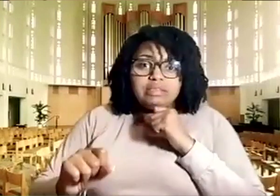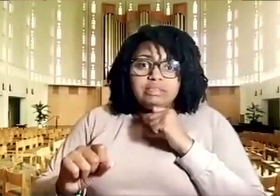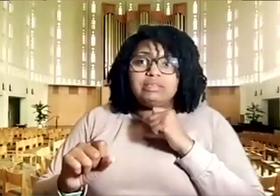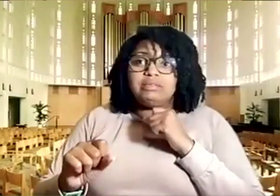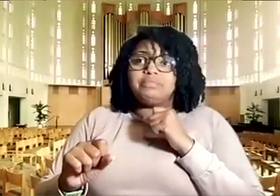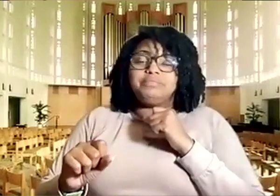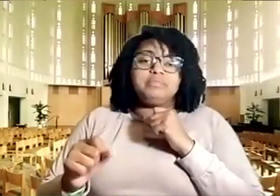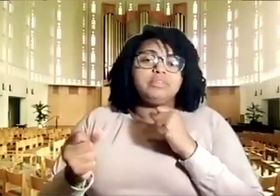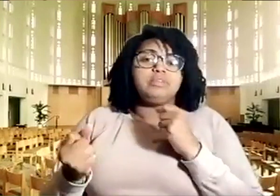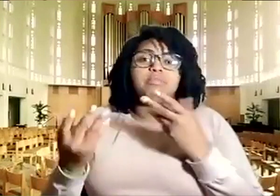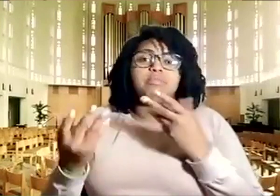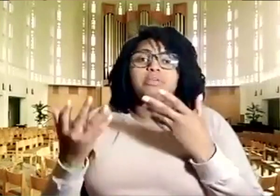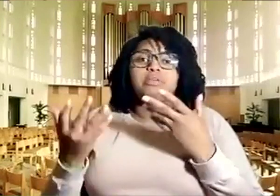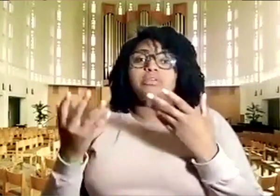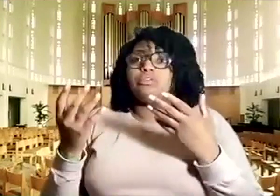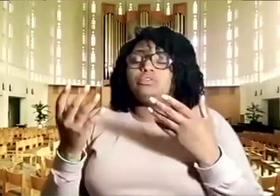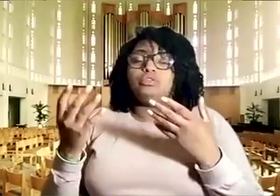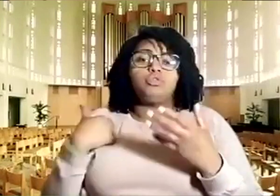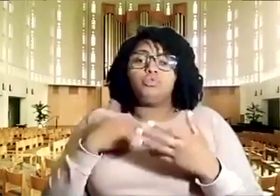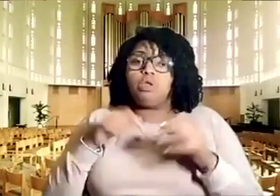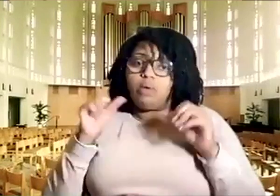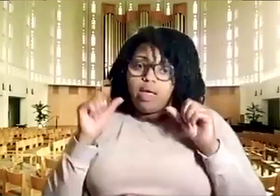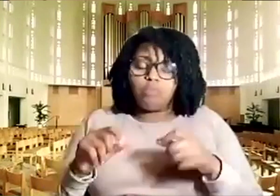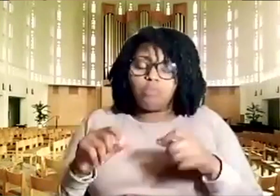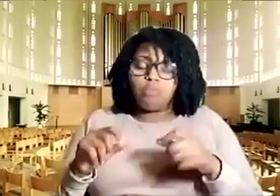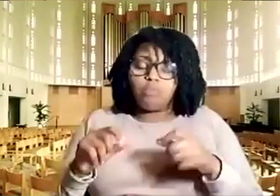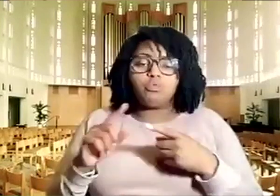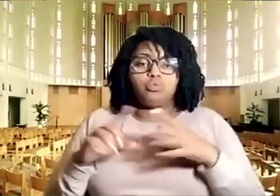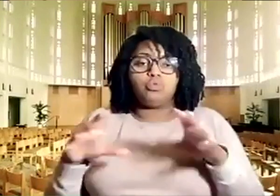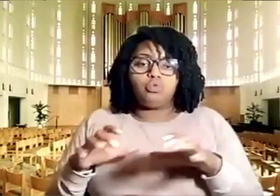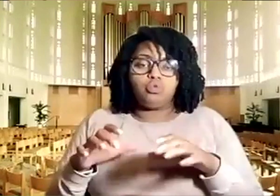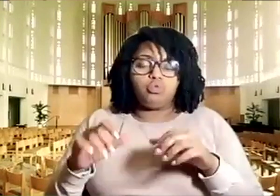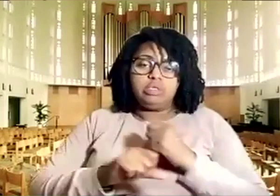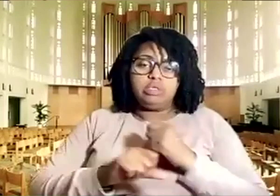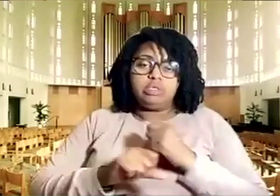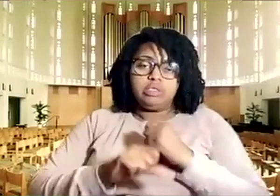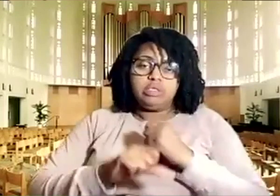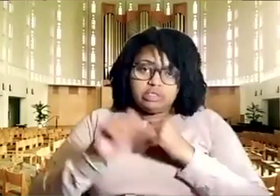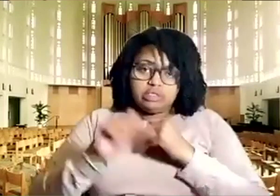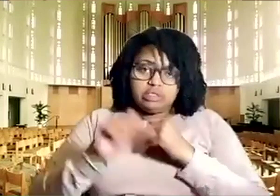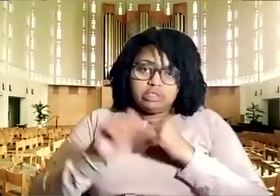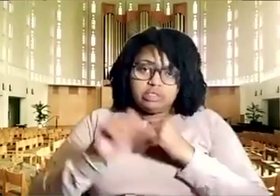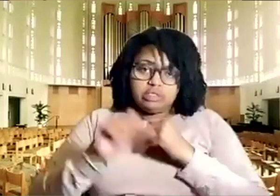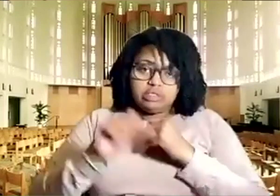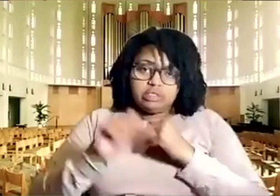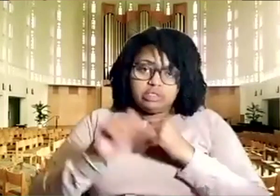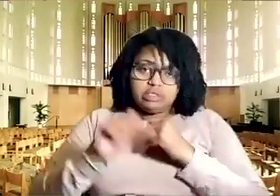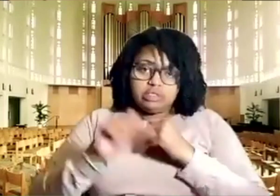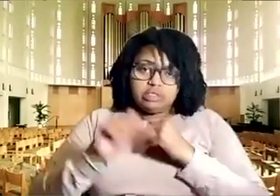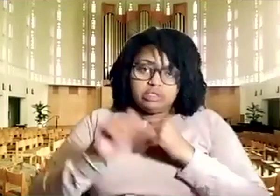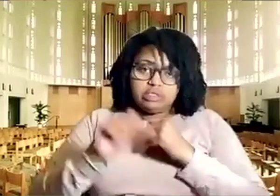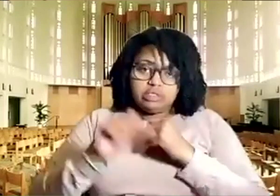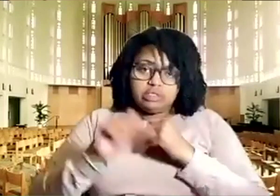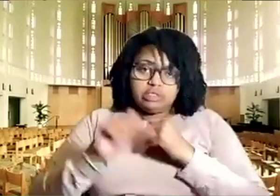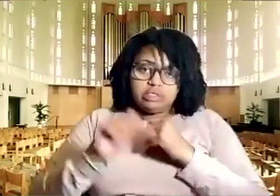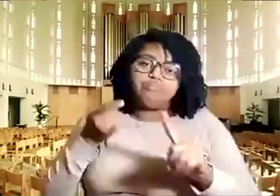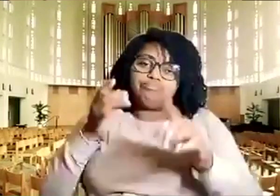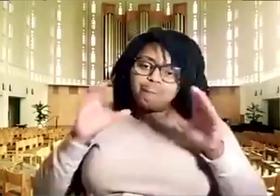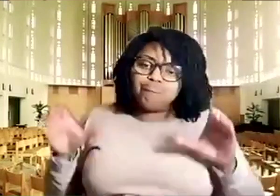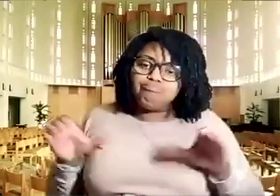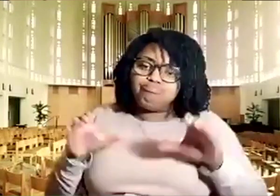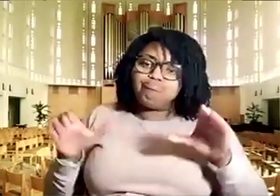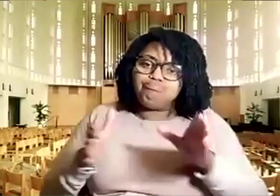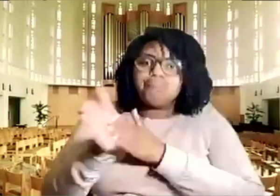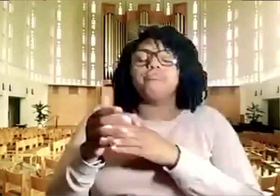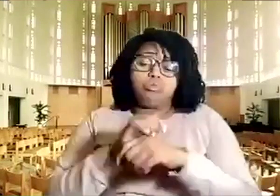are able. And our efforts have been quite successful, as many of us